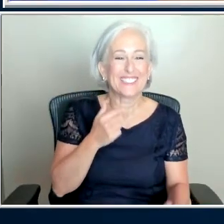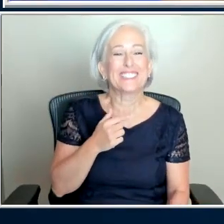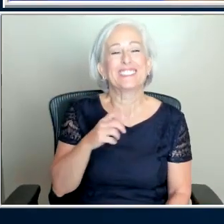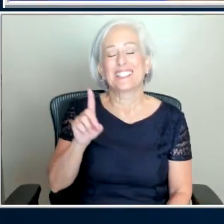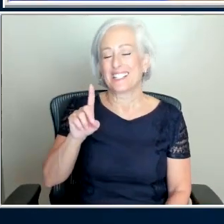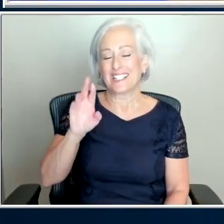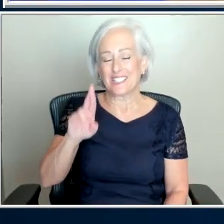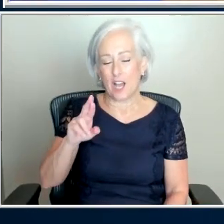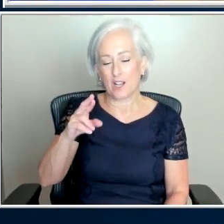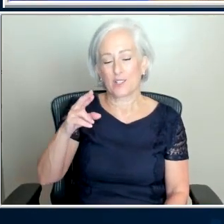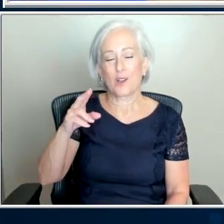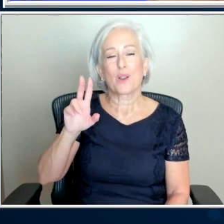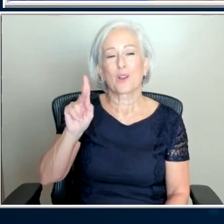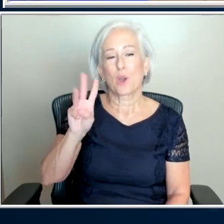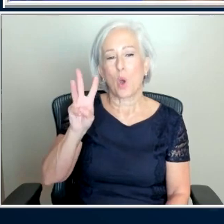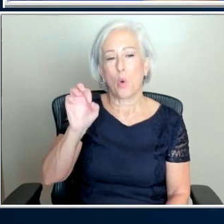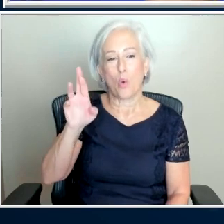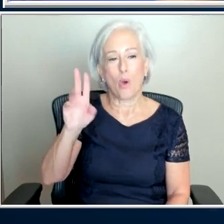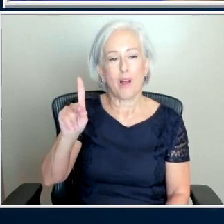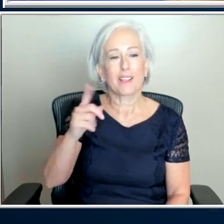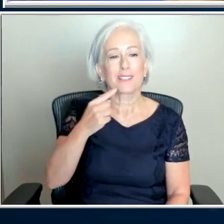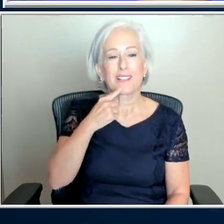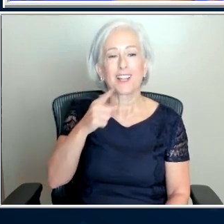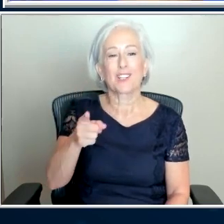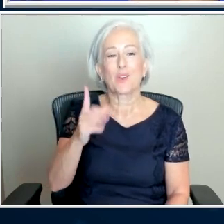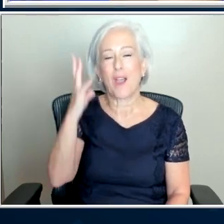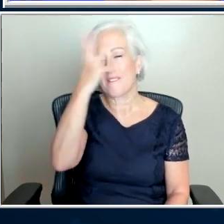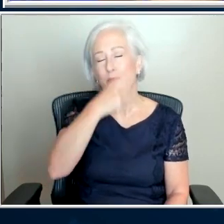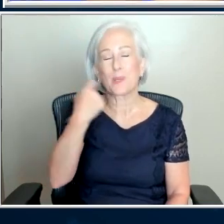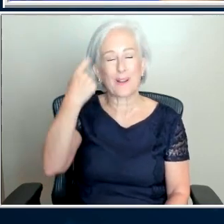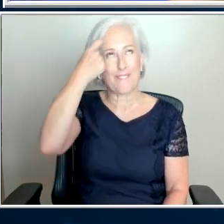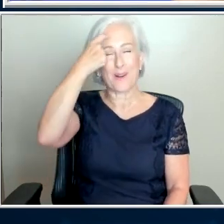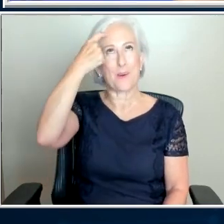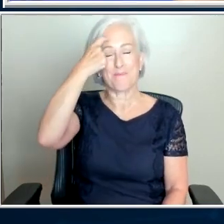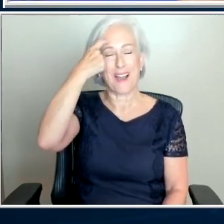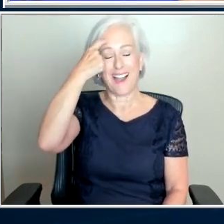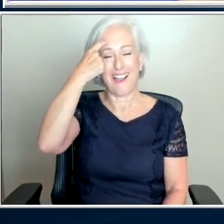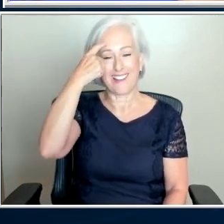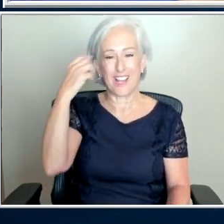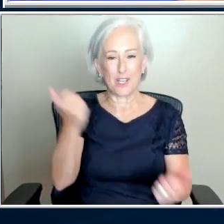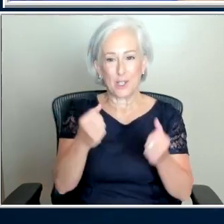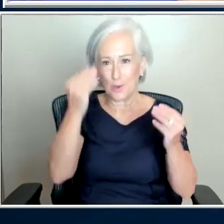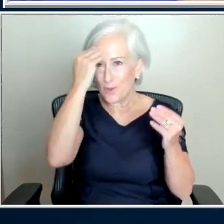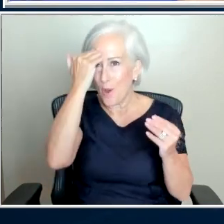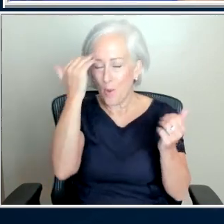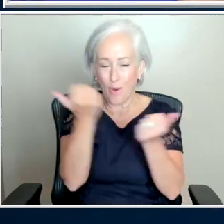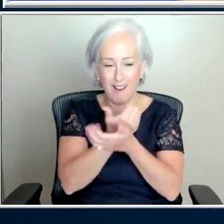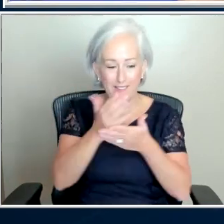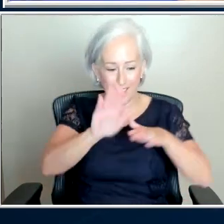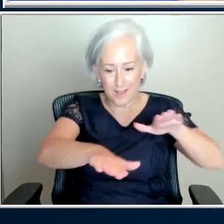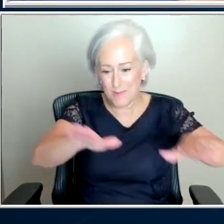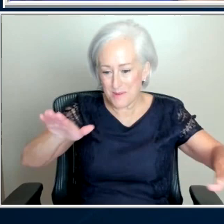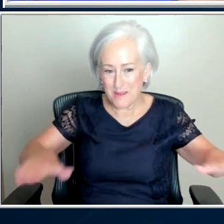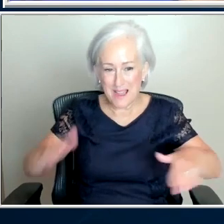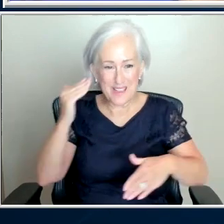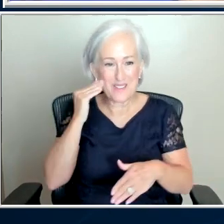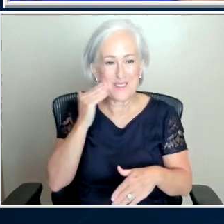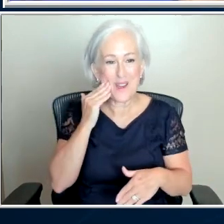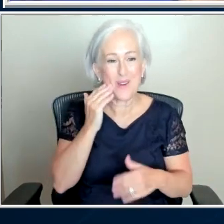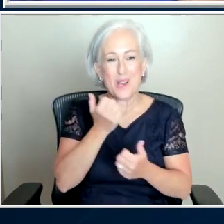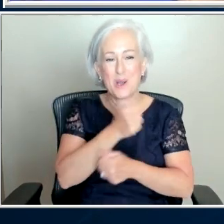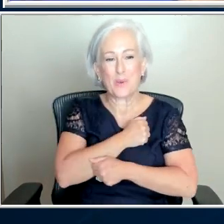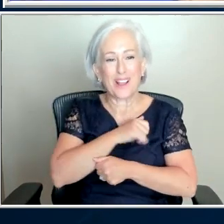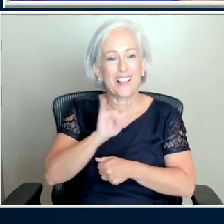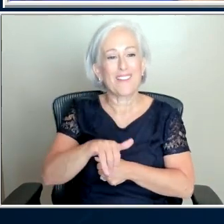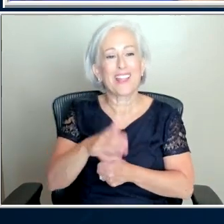said you have a beautiful mind. This is like the beautiful mind story of just where everything is, and we love it. So we love you coming on and